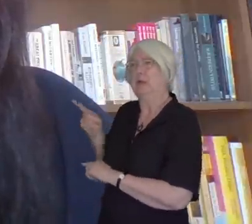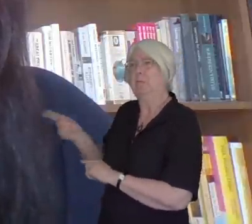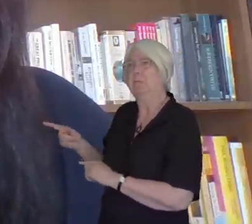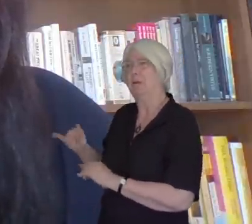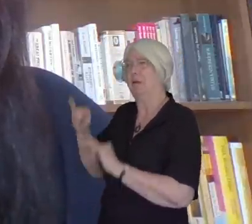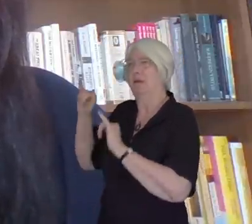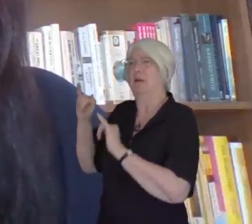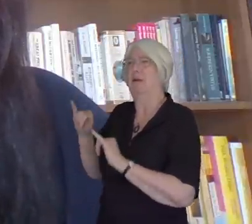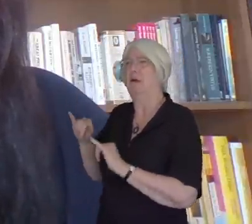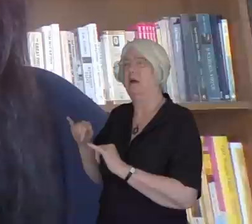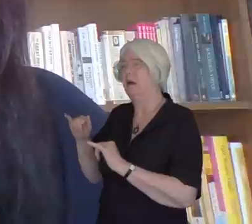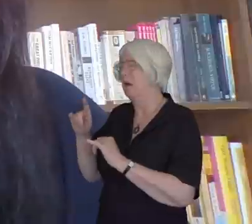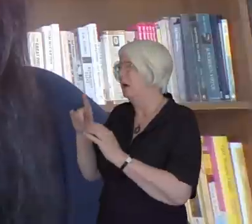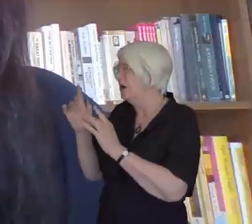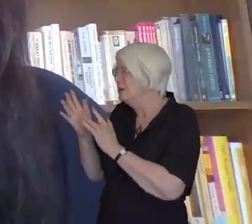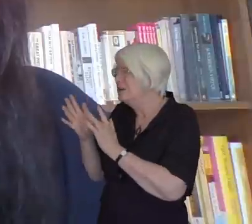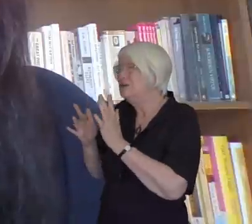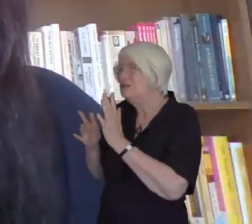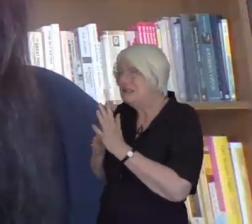that had taken place.